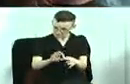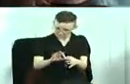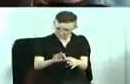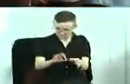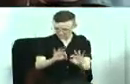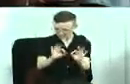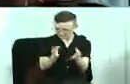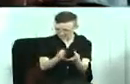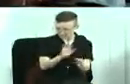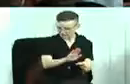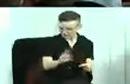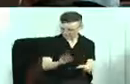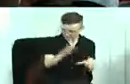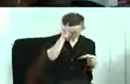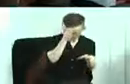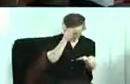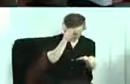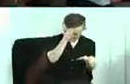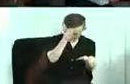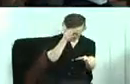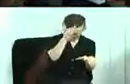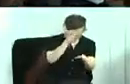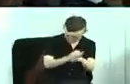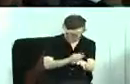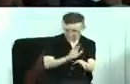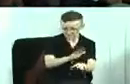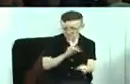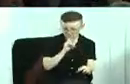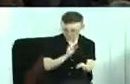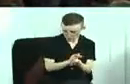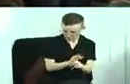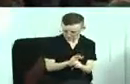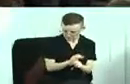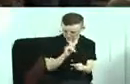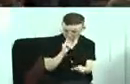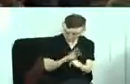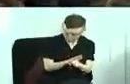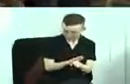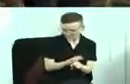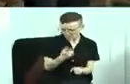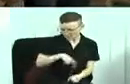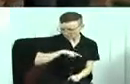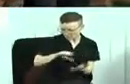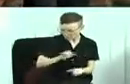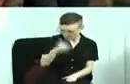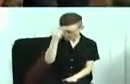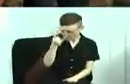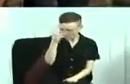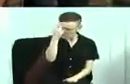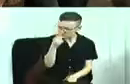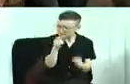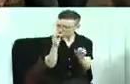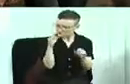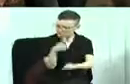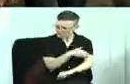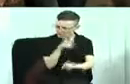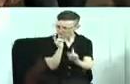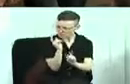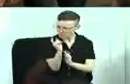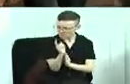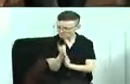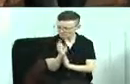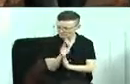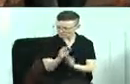family and of the godparents. And we do that because we understand that it is a powerful moment in your life journey as a